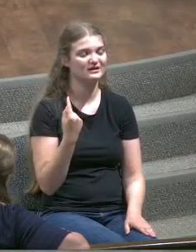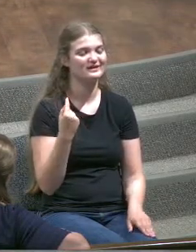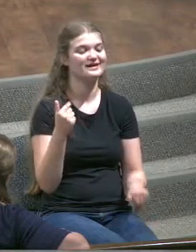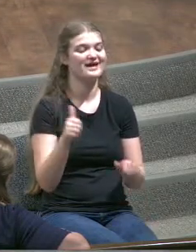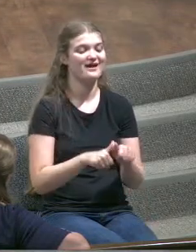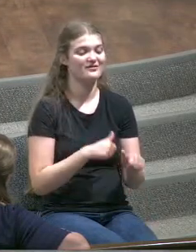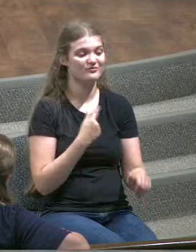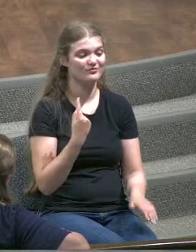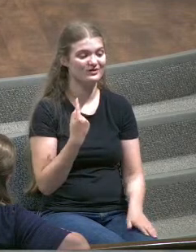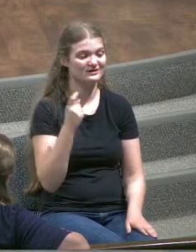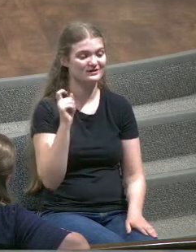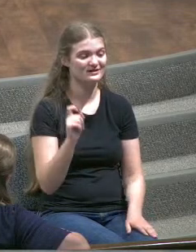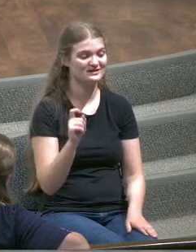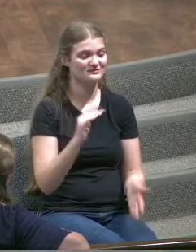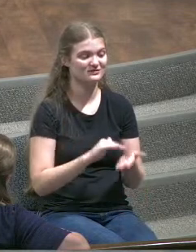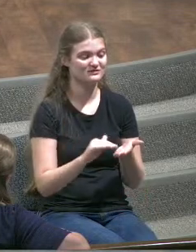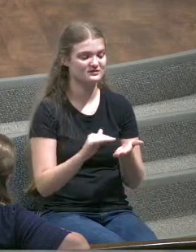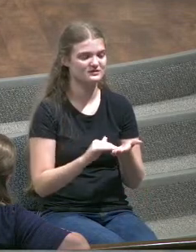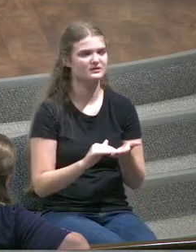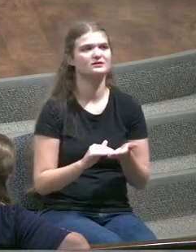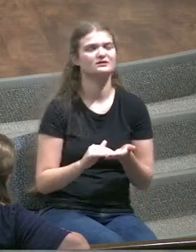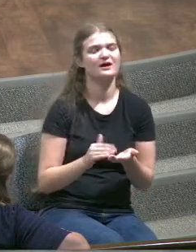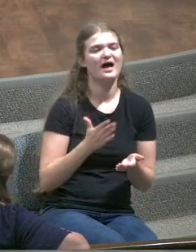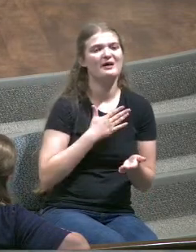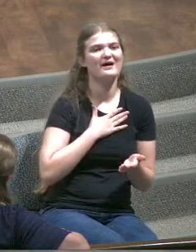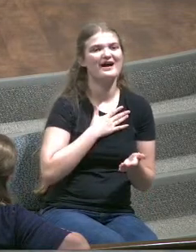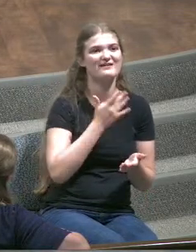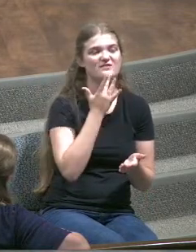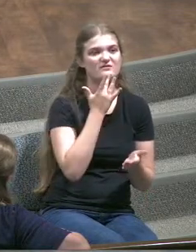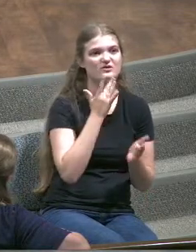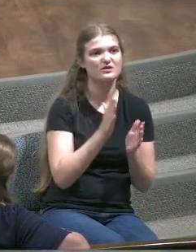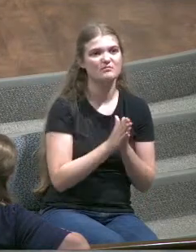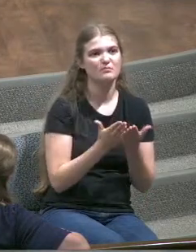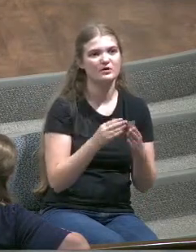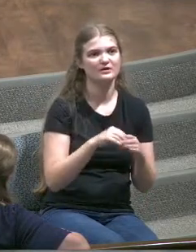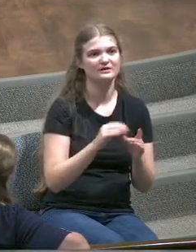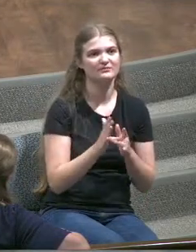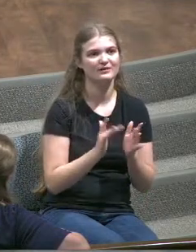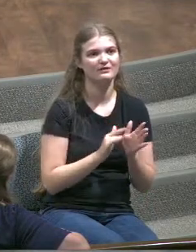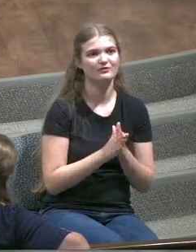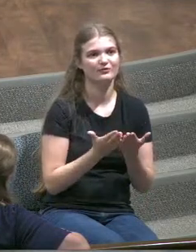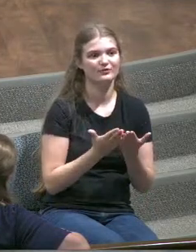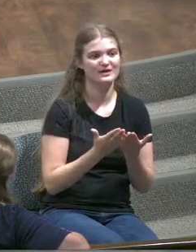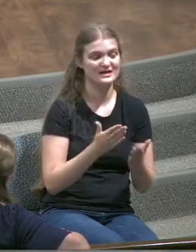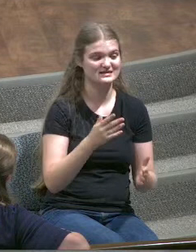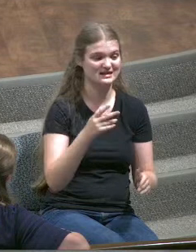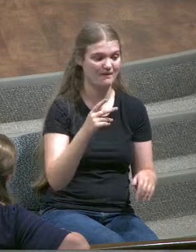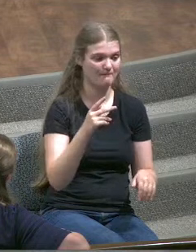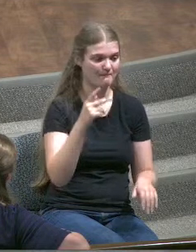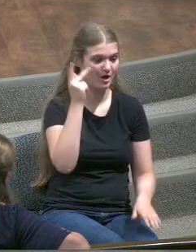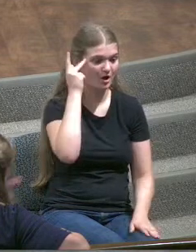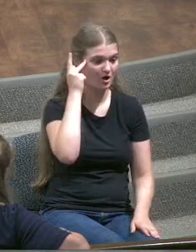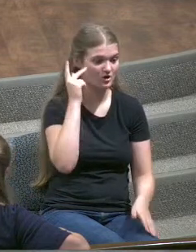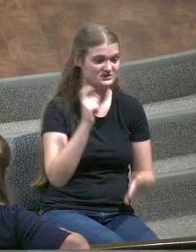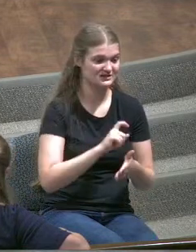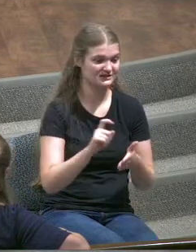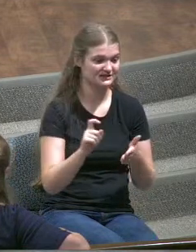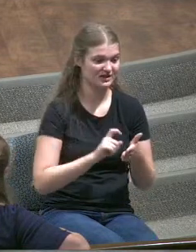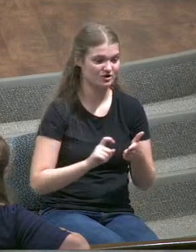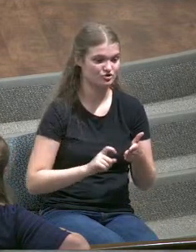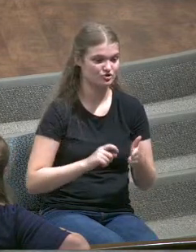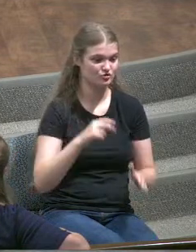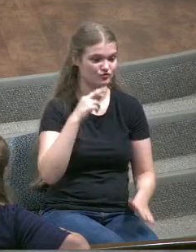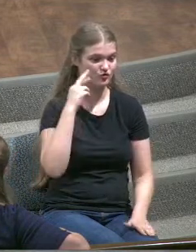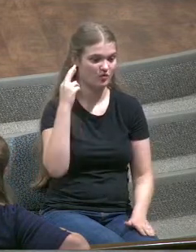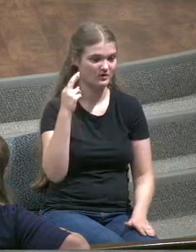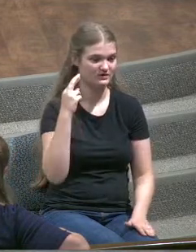everyone needs it. You know, my favorite book in the Bible is the letter to the Romans, Paul's letter to the Romans. I've joked before that if a church would